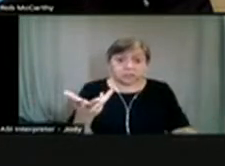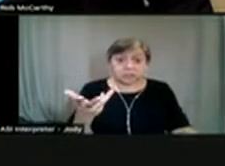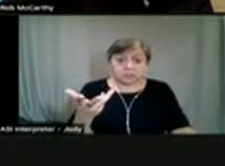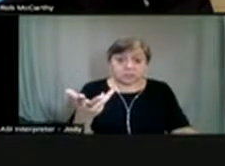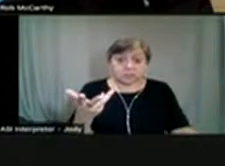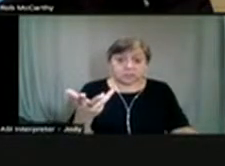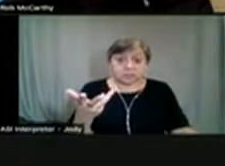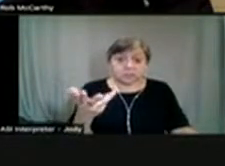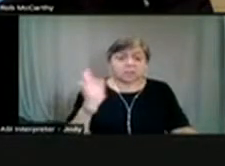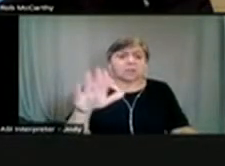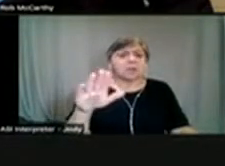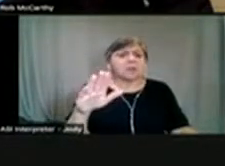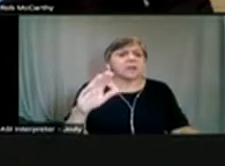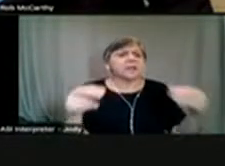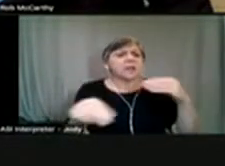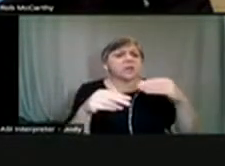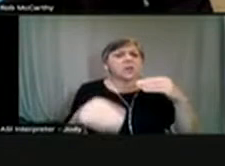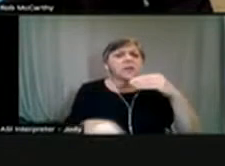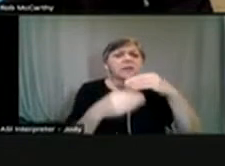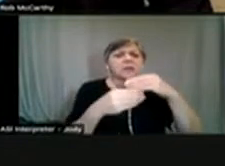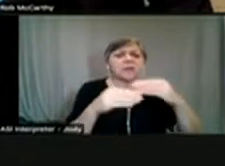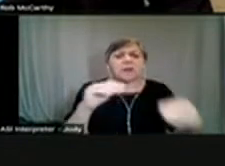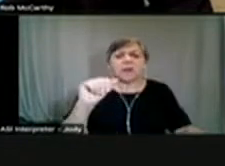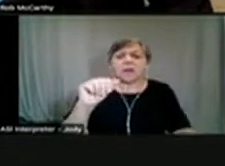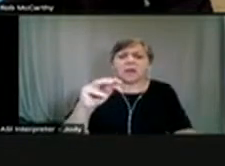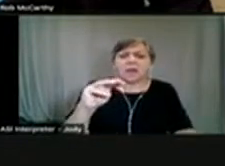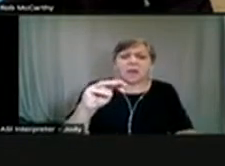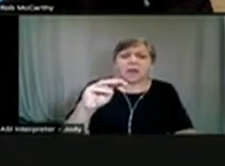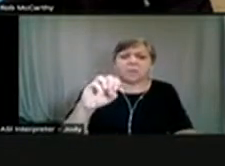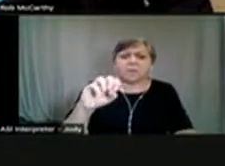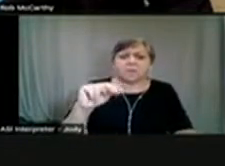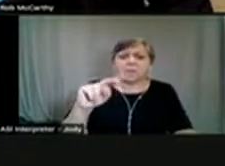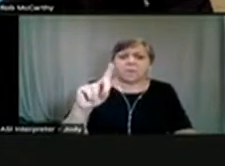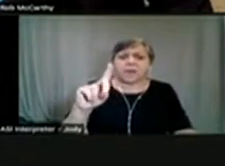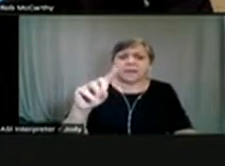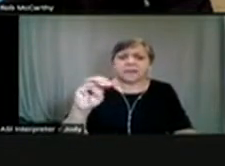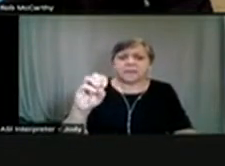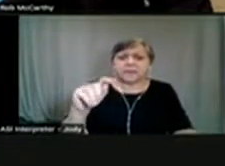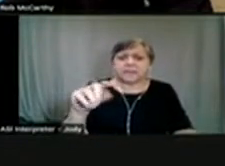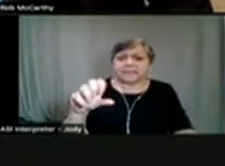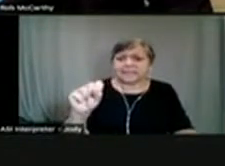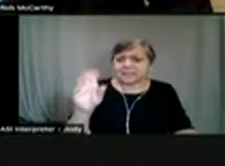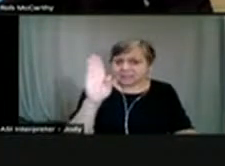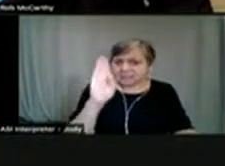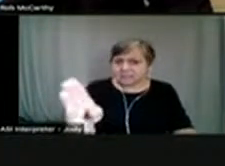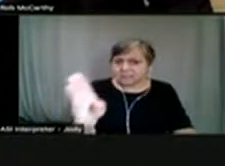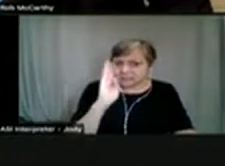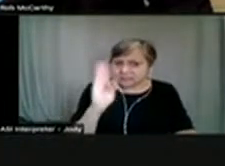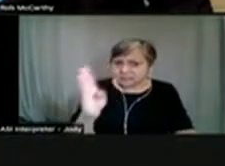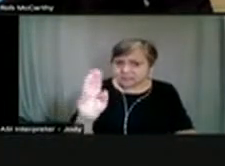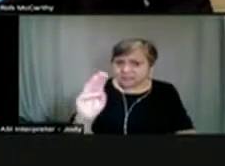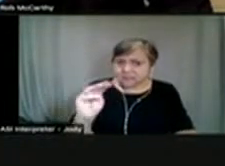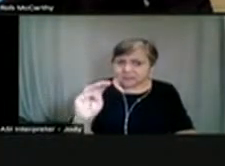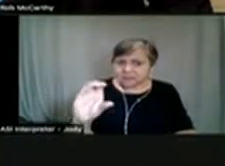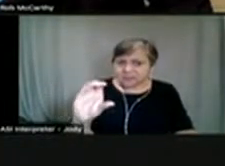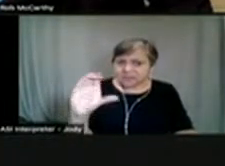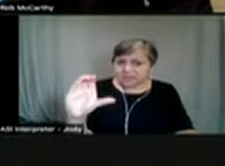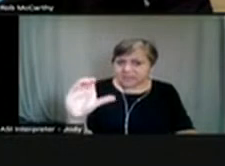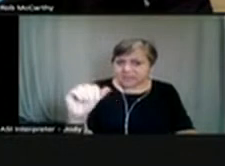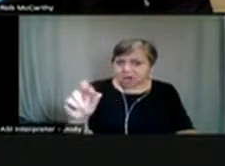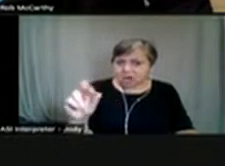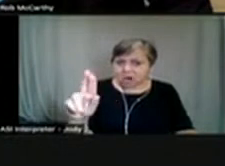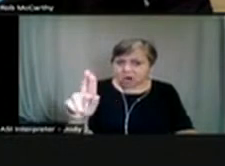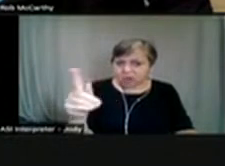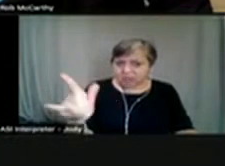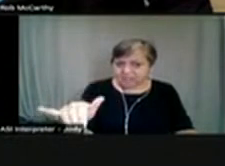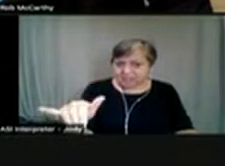let's take up these amendments. Mr. McCarthy, from me to you, just one thing I wanted to ask. If we were to insert a date certain, I